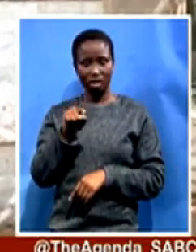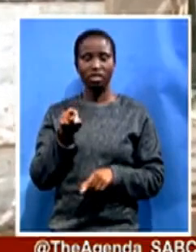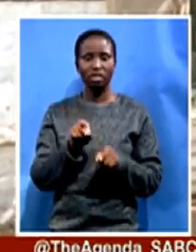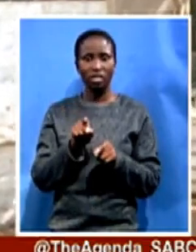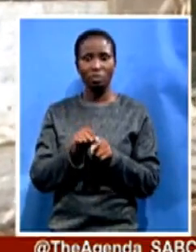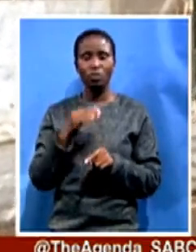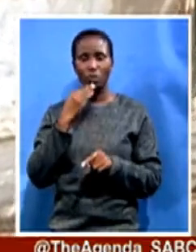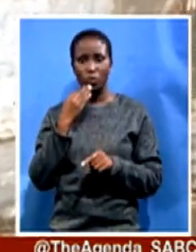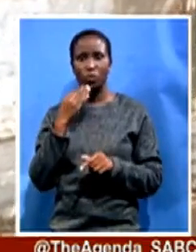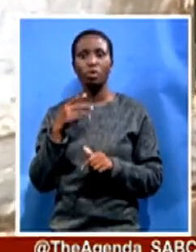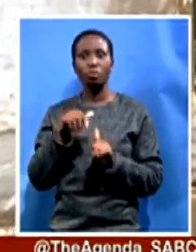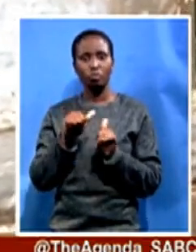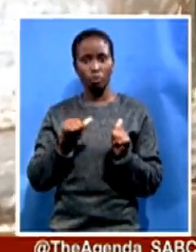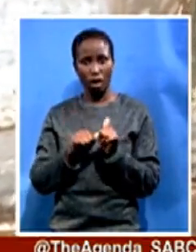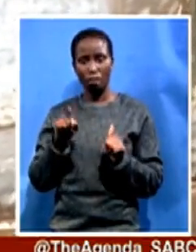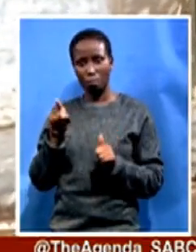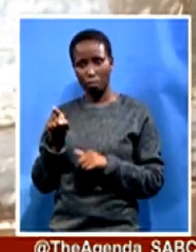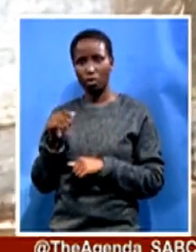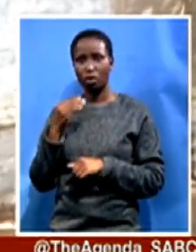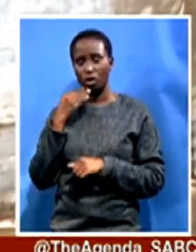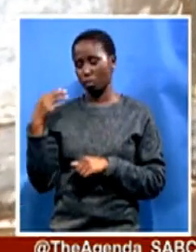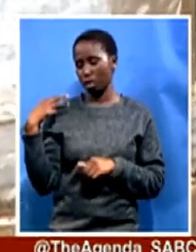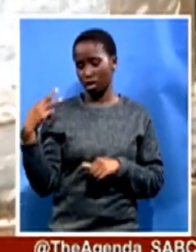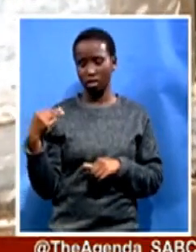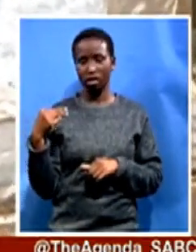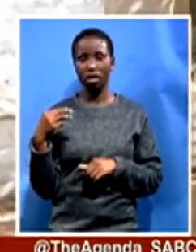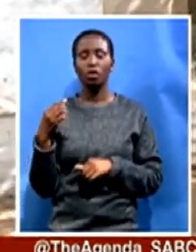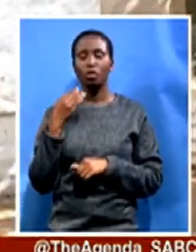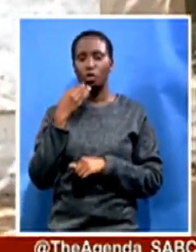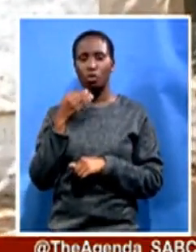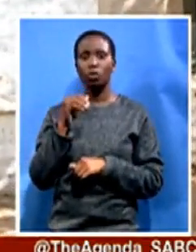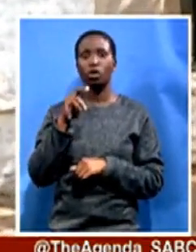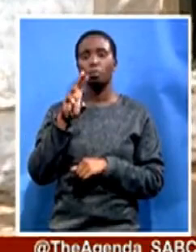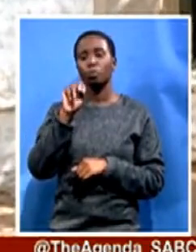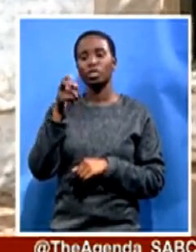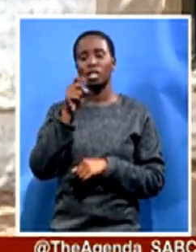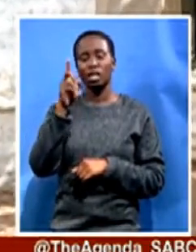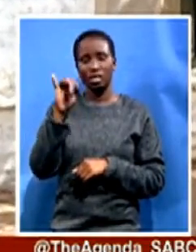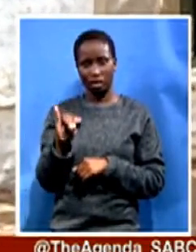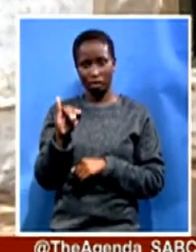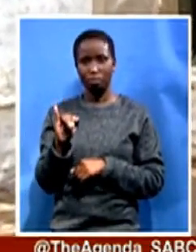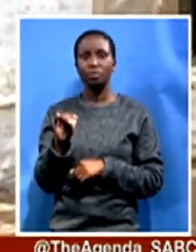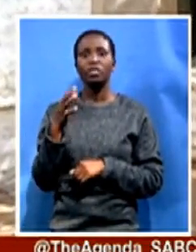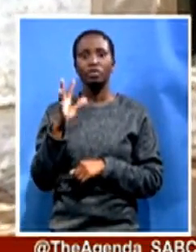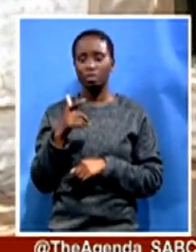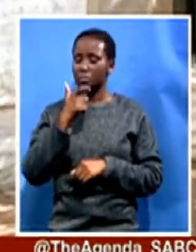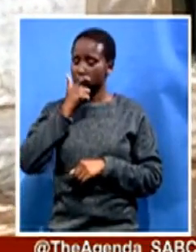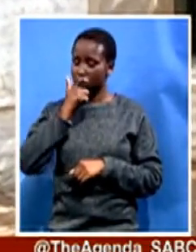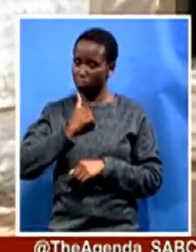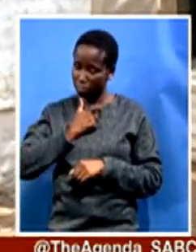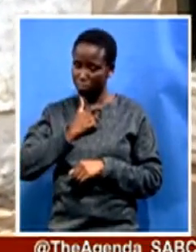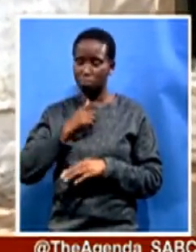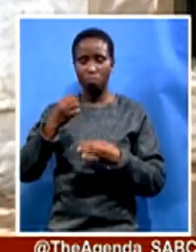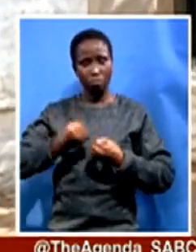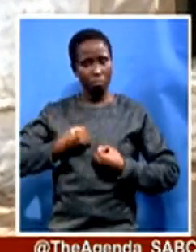the way, yesterday expressed a great deal of sadness by these developments which are currently, taking place in the